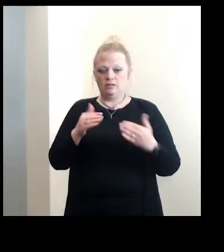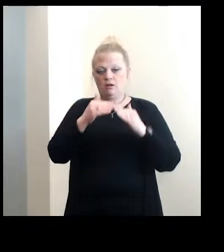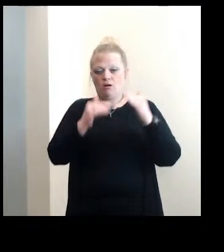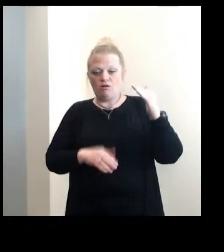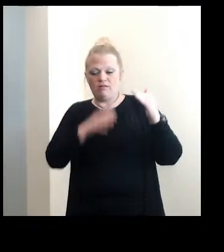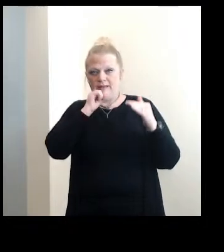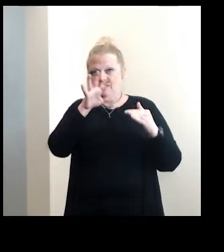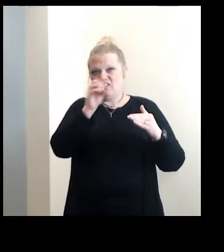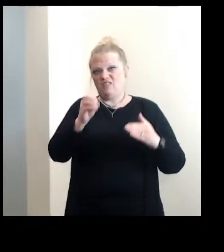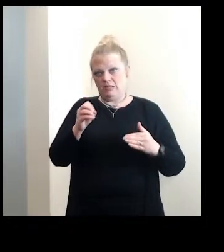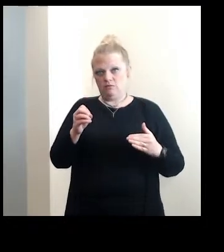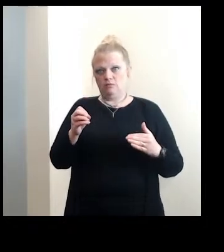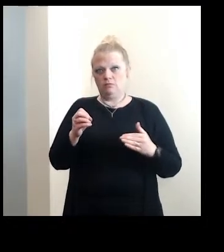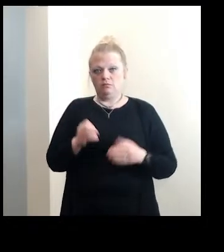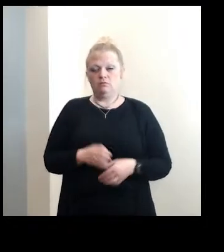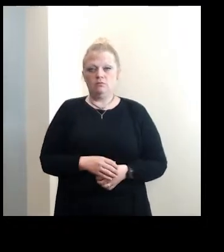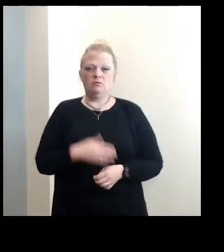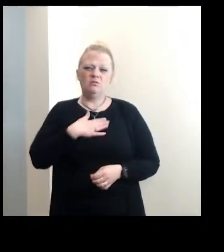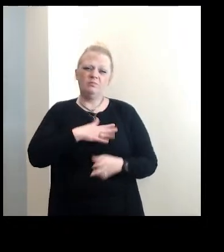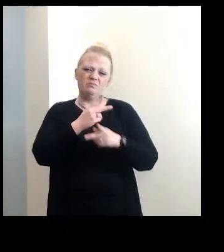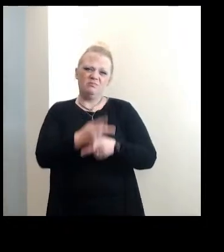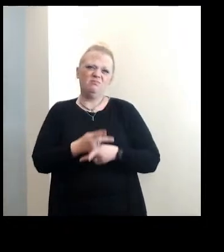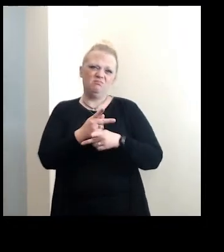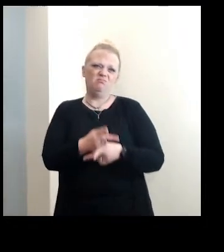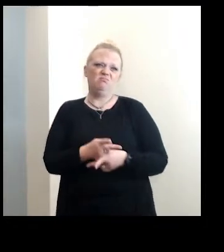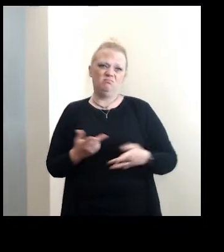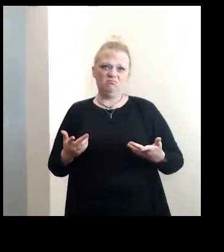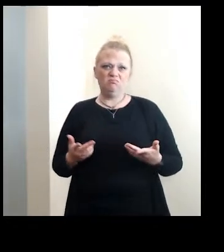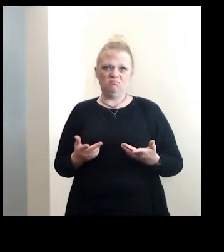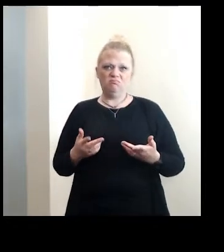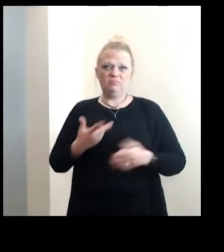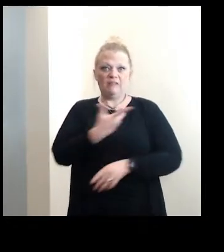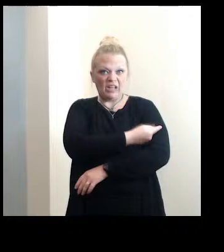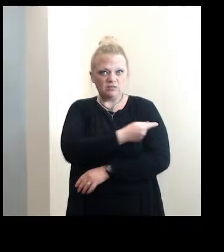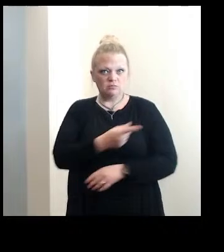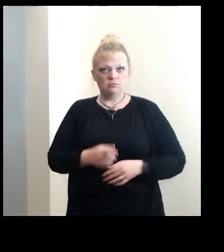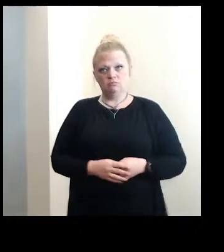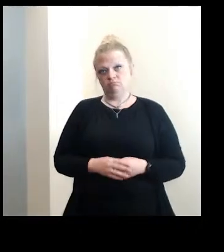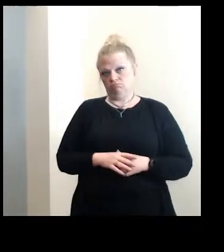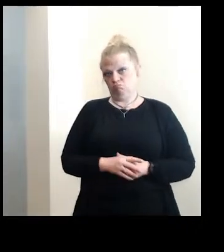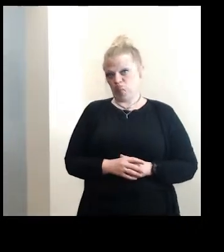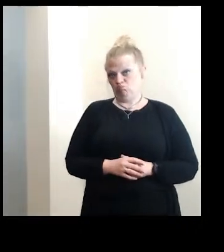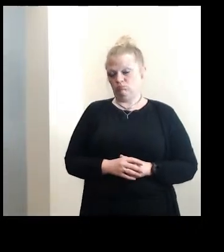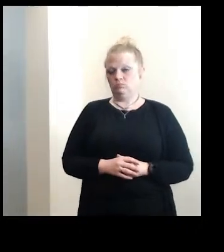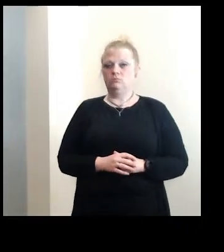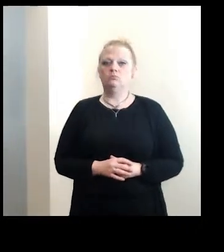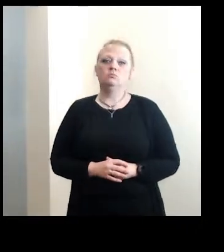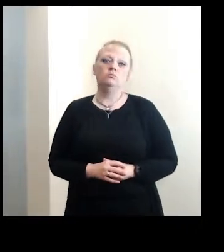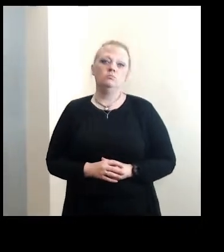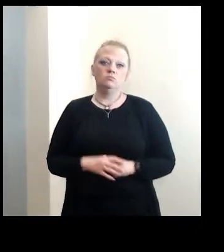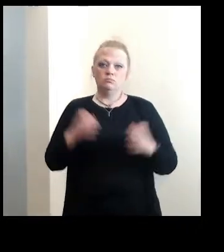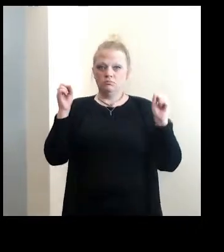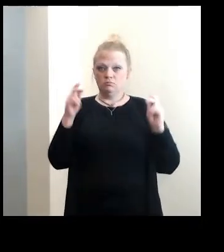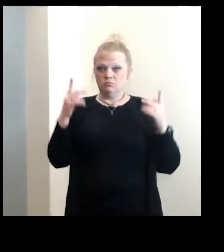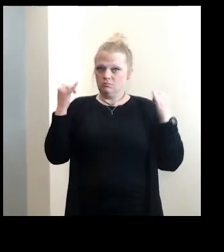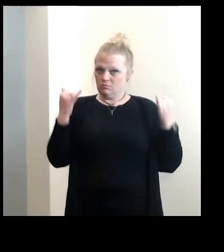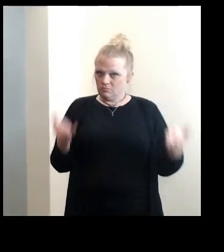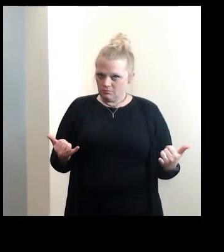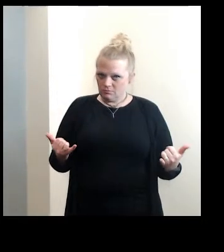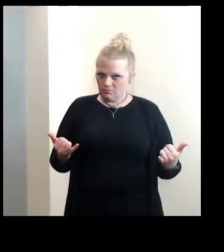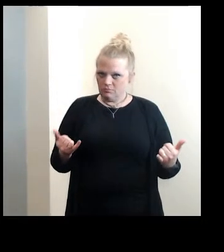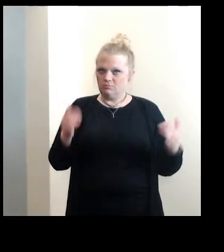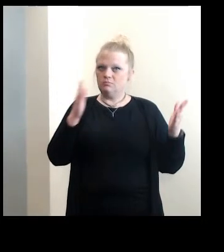the age of 50. So please be careful out there. Get vaccinated. Okay, now we're going to talk about